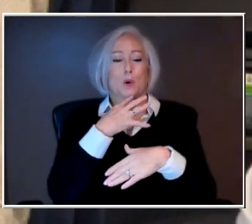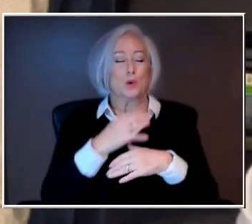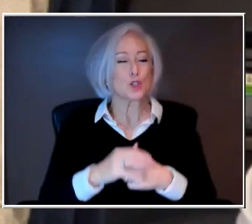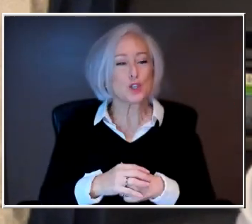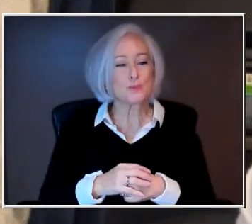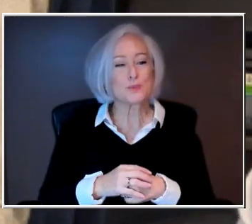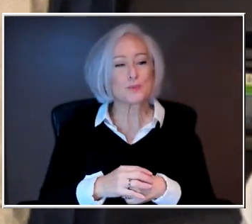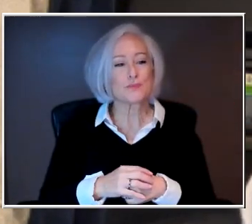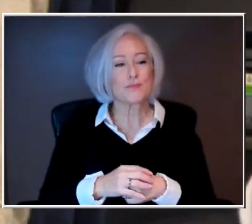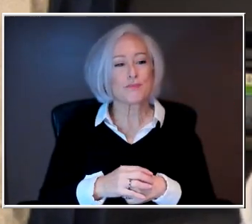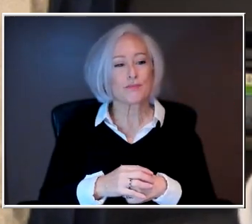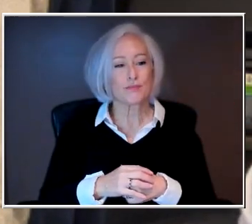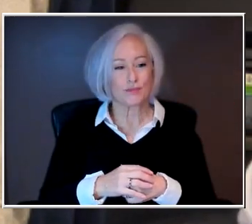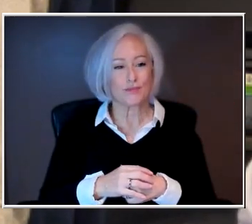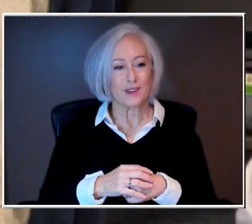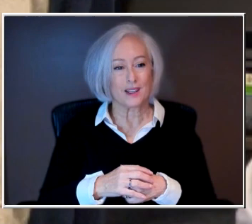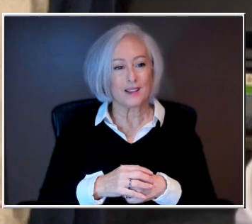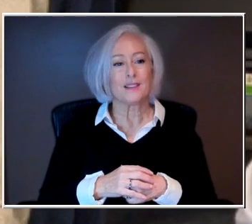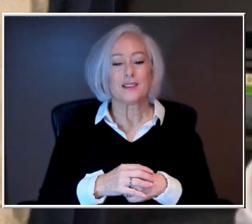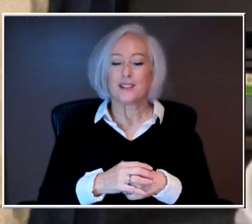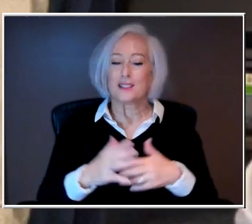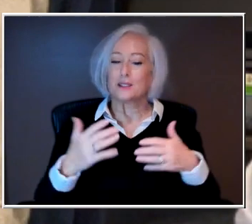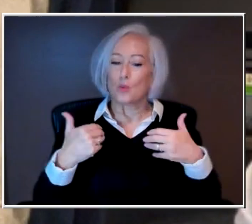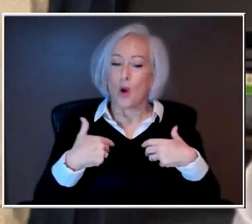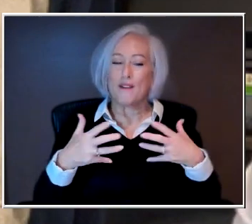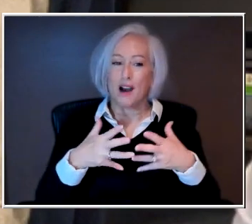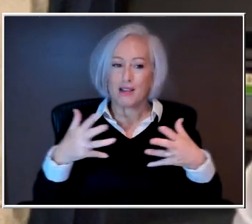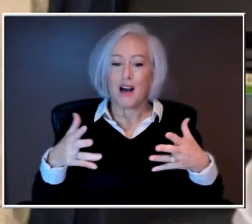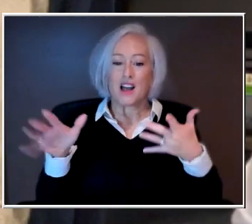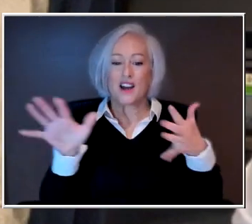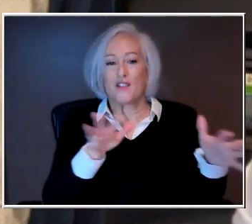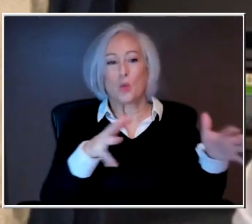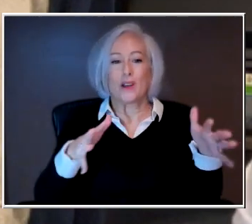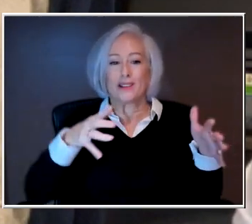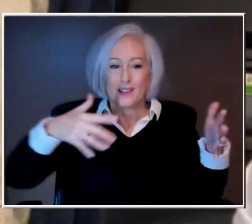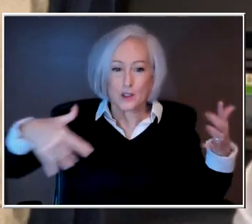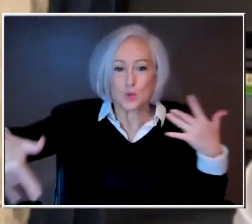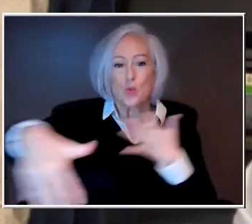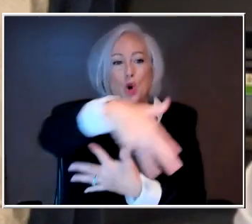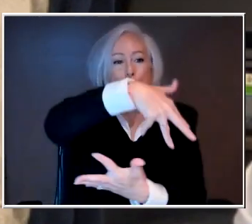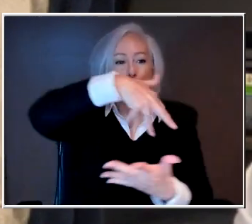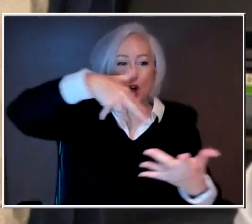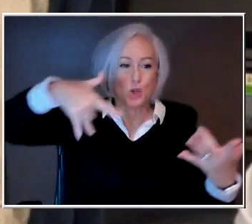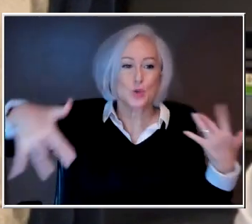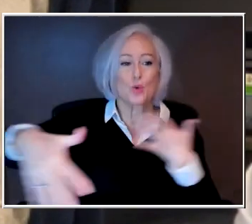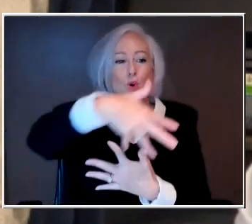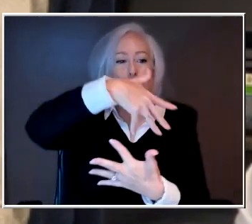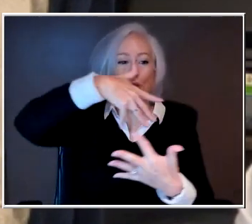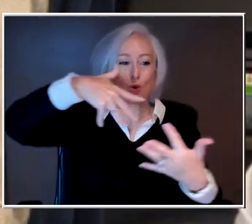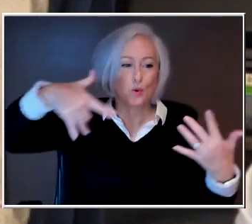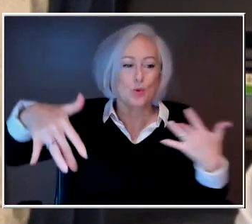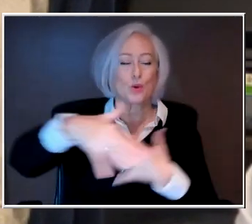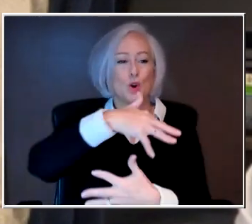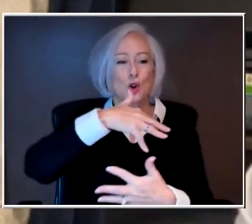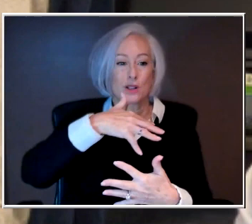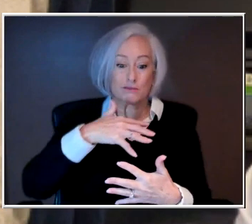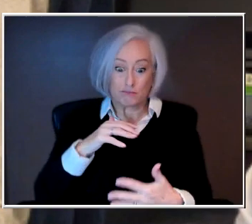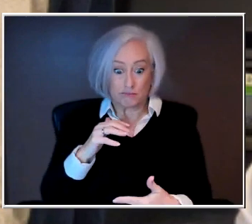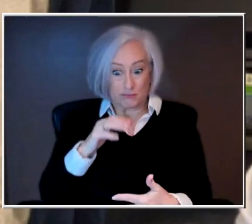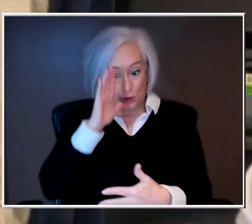there's a lot of like swirling winds in there, just in general, and I'm expecting tomorrow to be